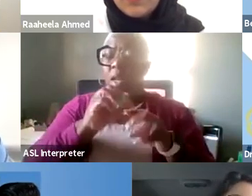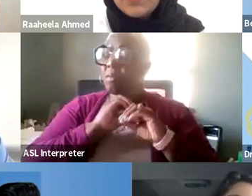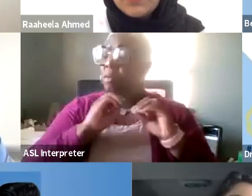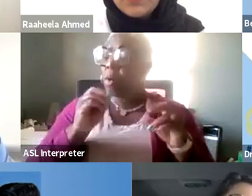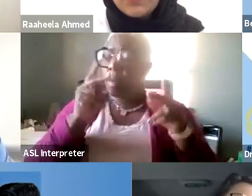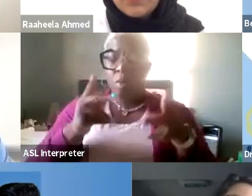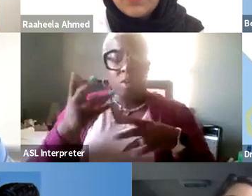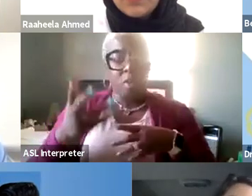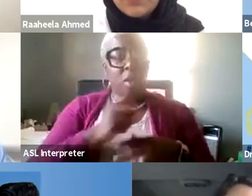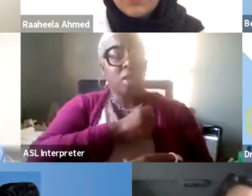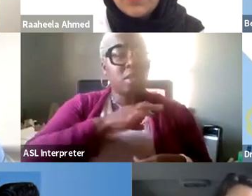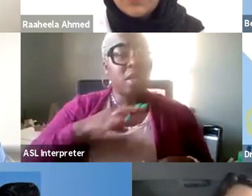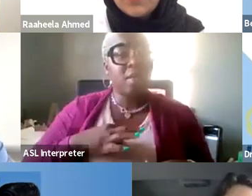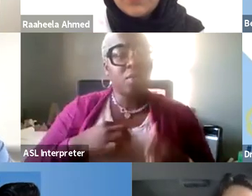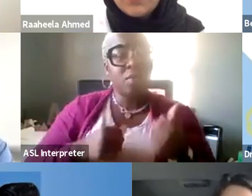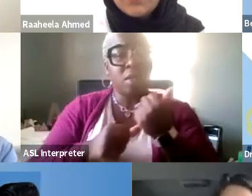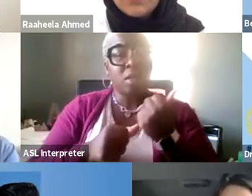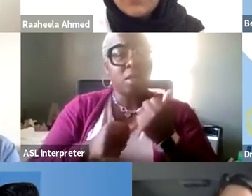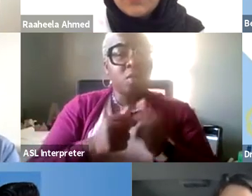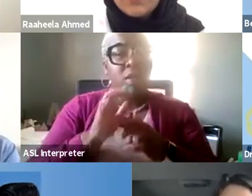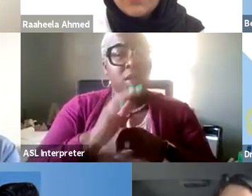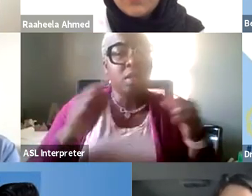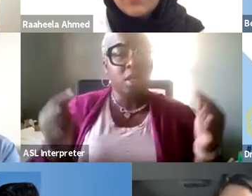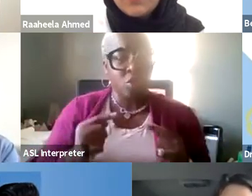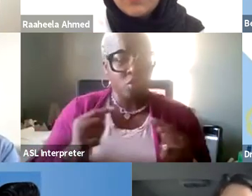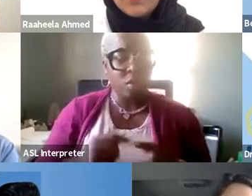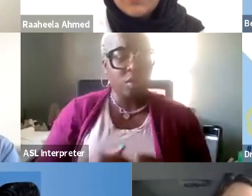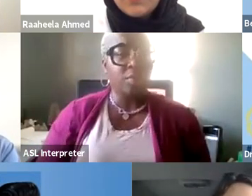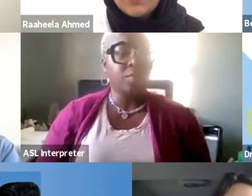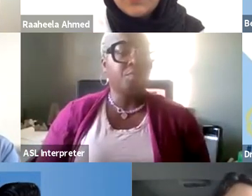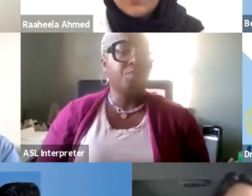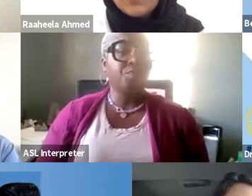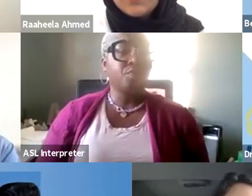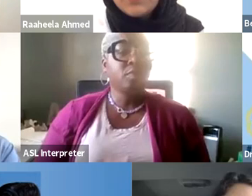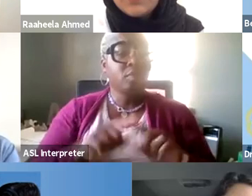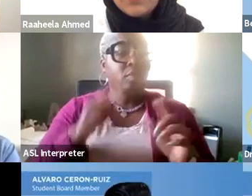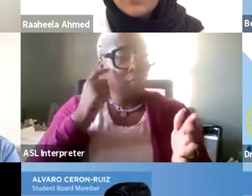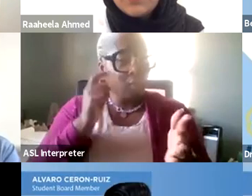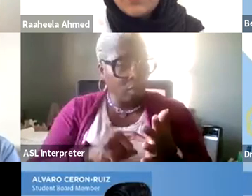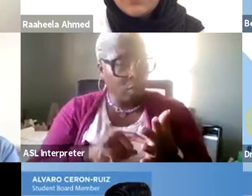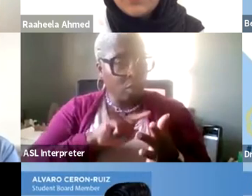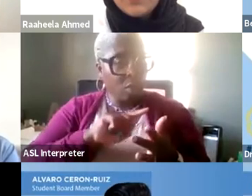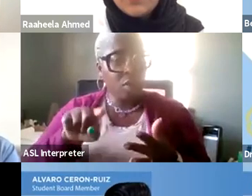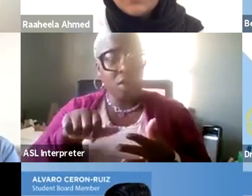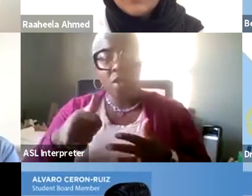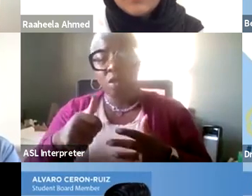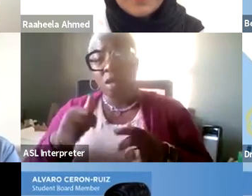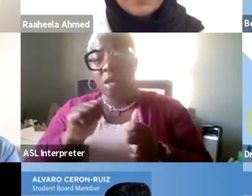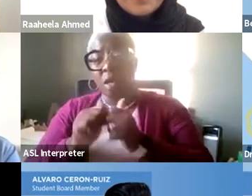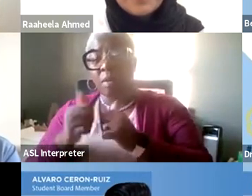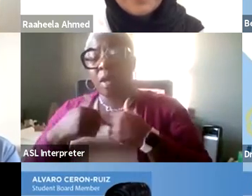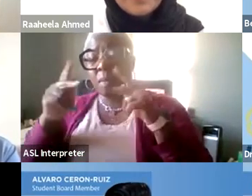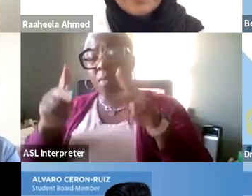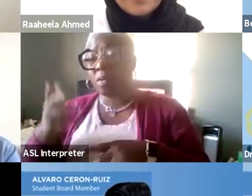on staff to assist with his injuries. However, we noticed that when we went to the Flowers game, they had somebody